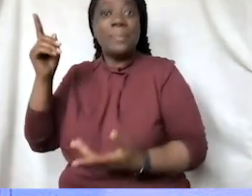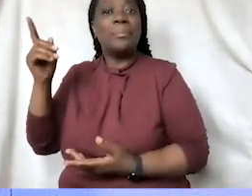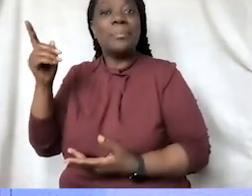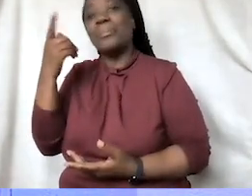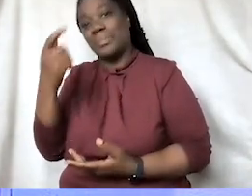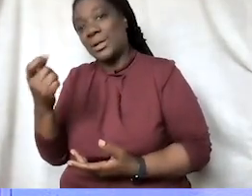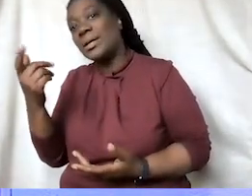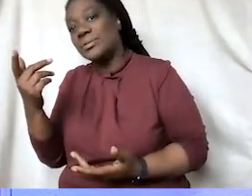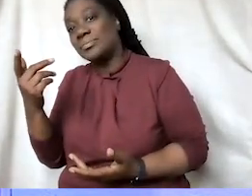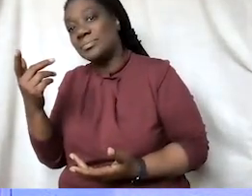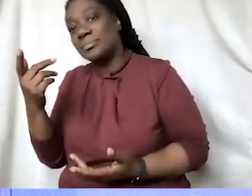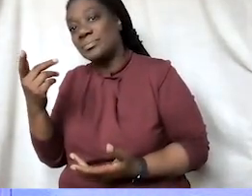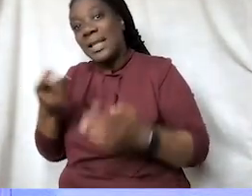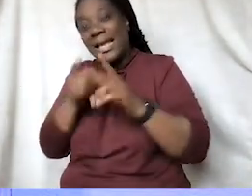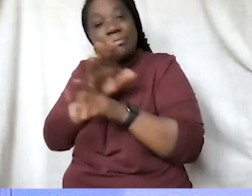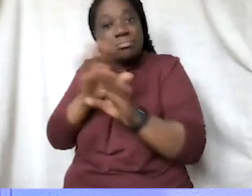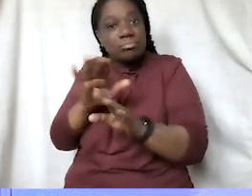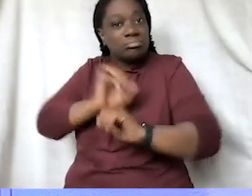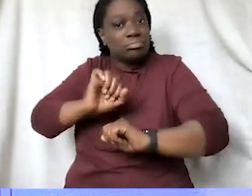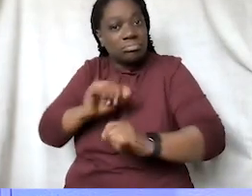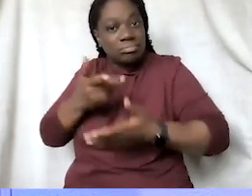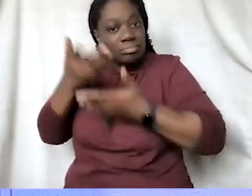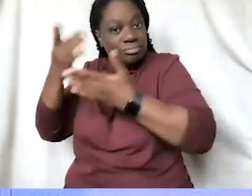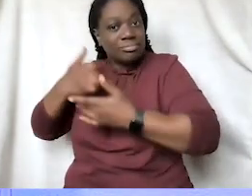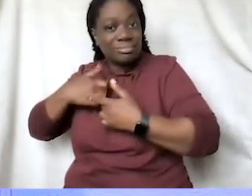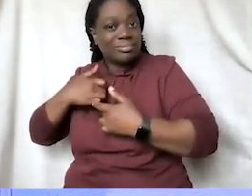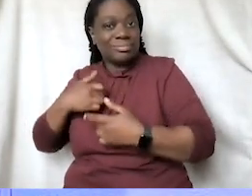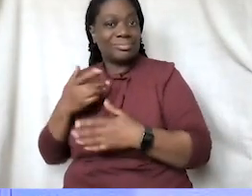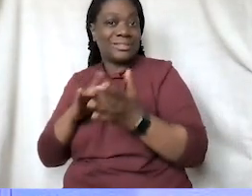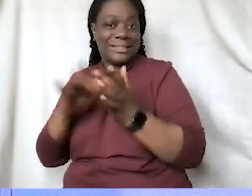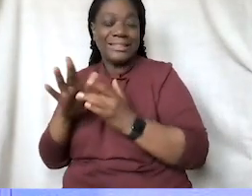yet given your life to Jesus,